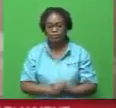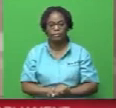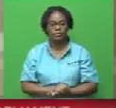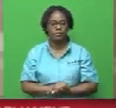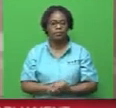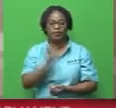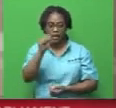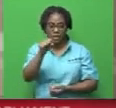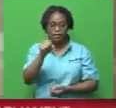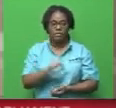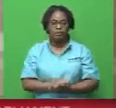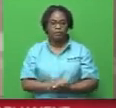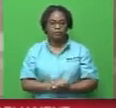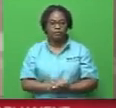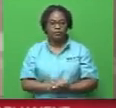it said,